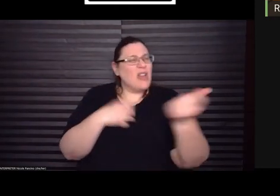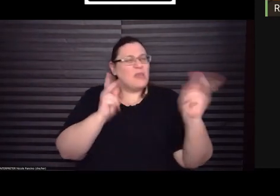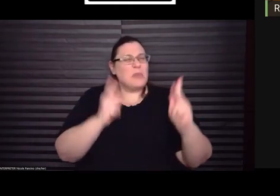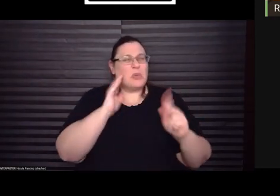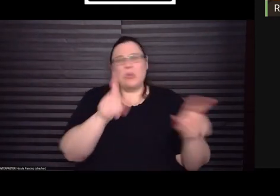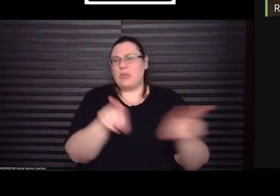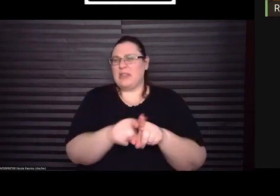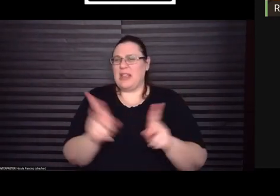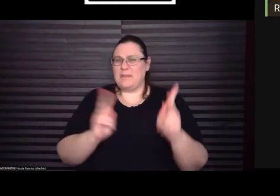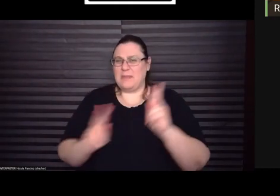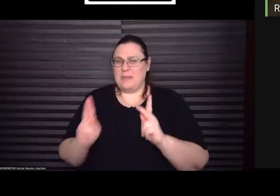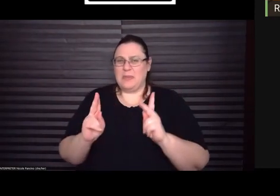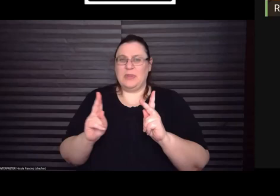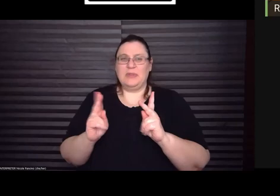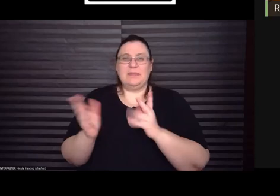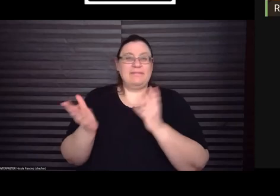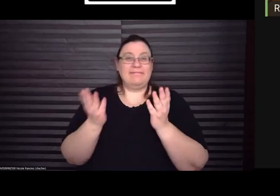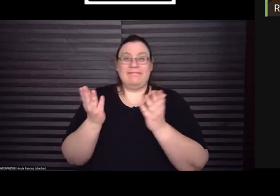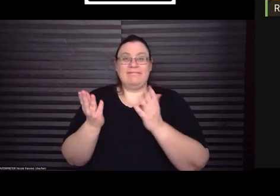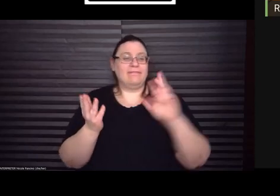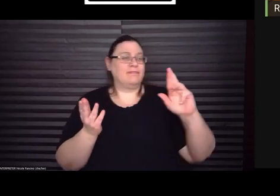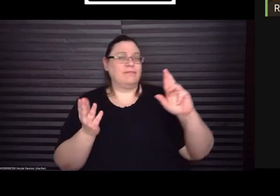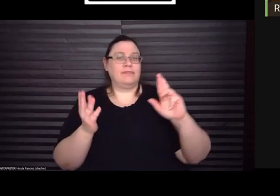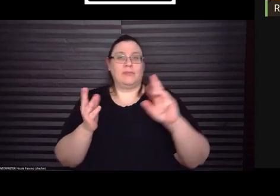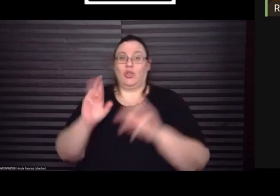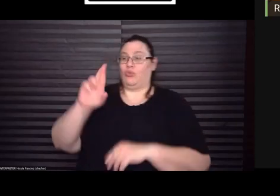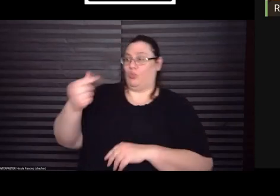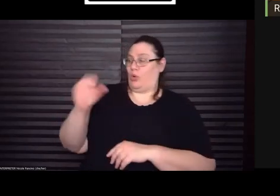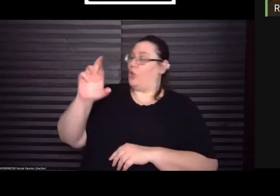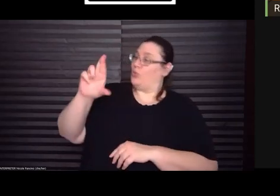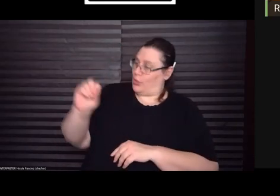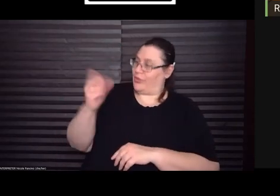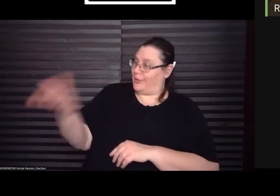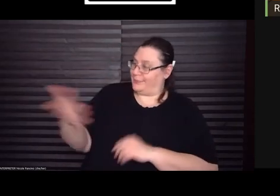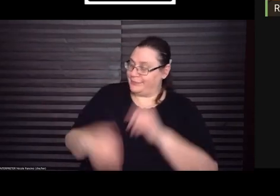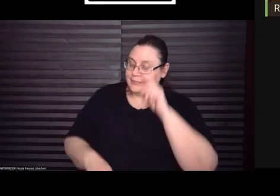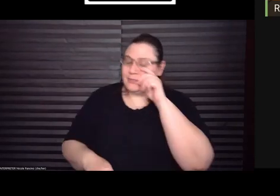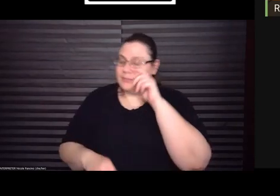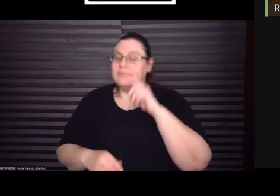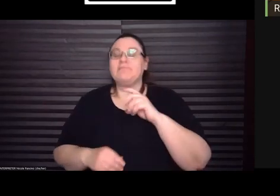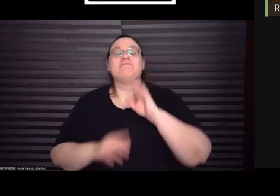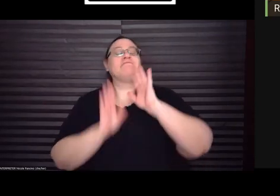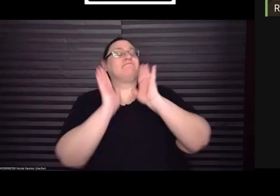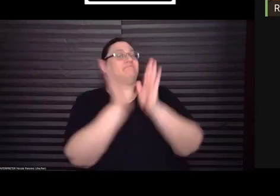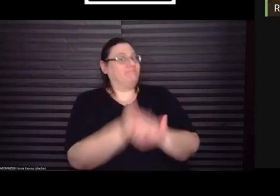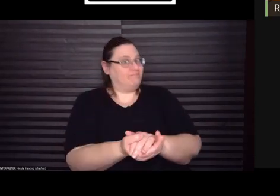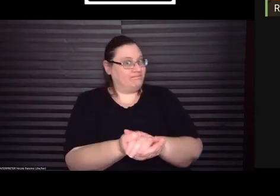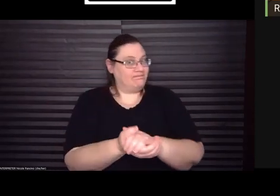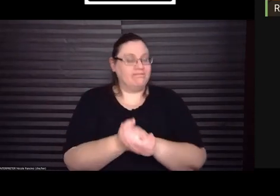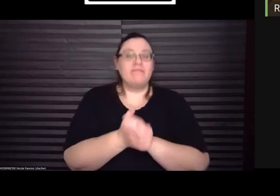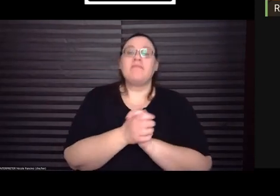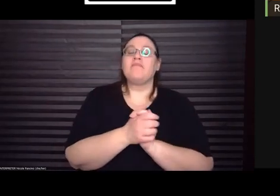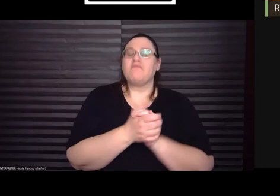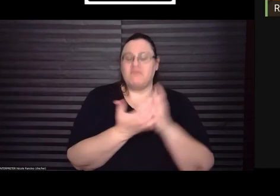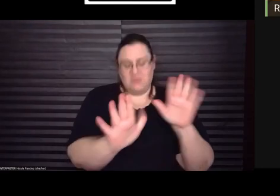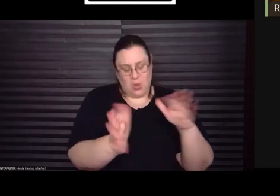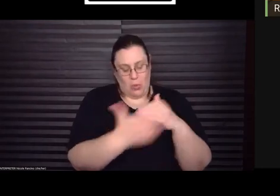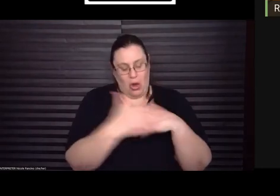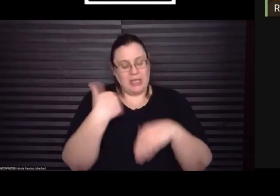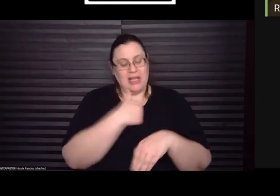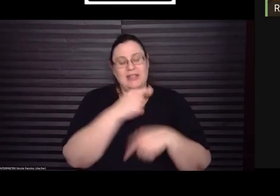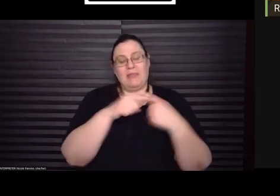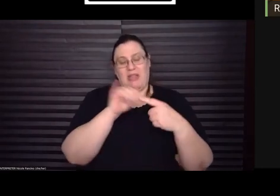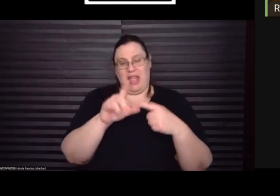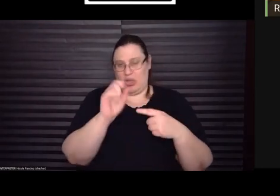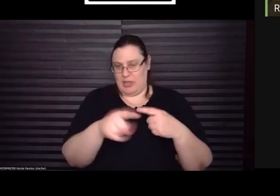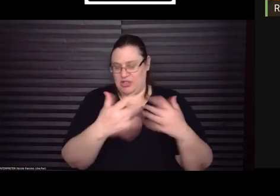about? And we will start with Ruth. Okay, so you warned us that